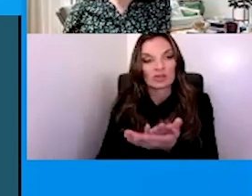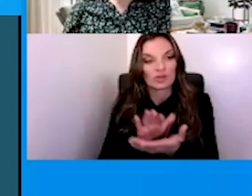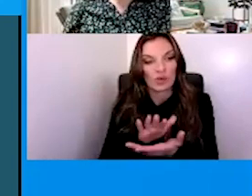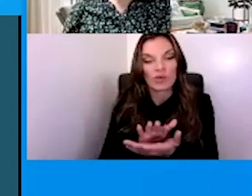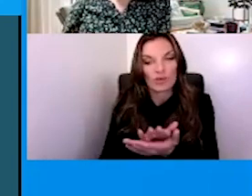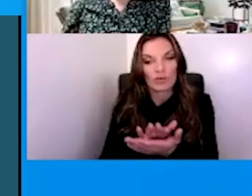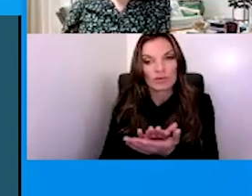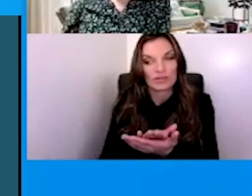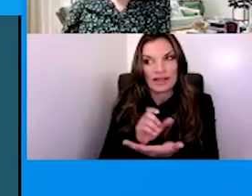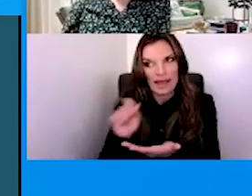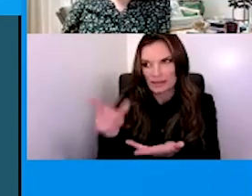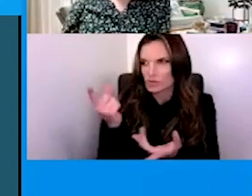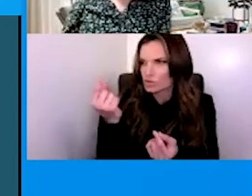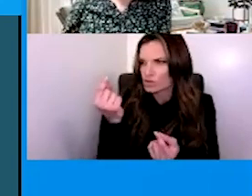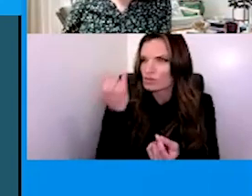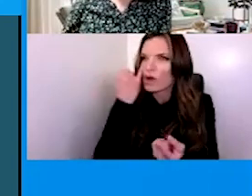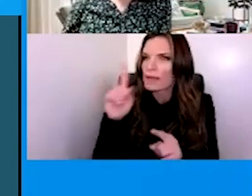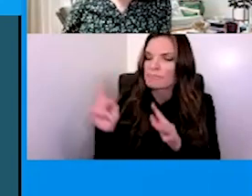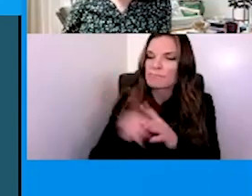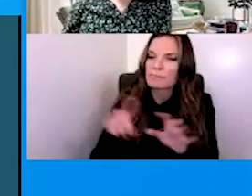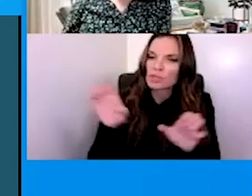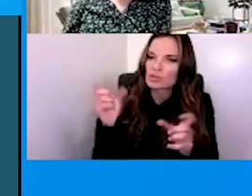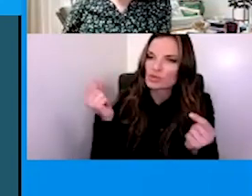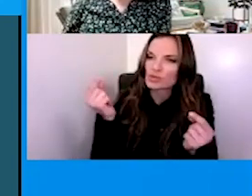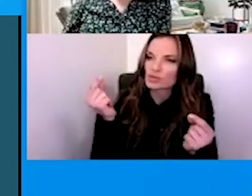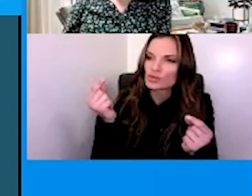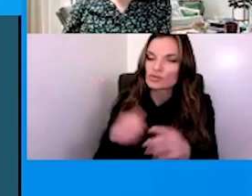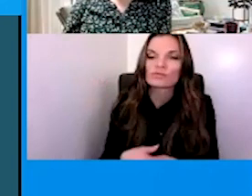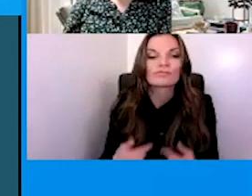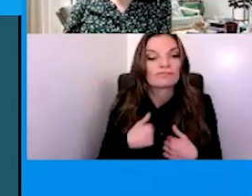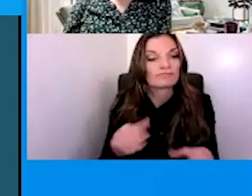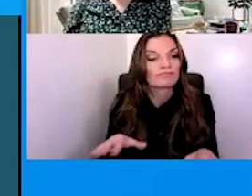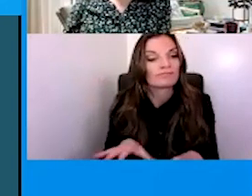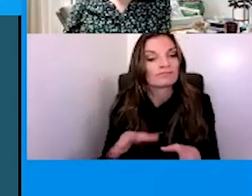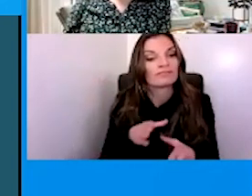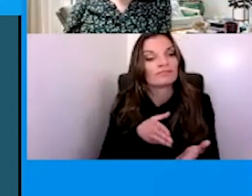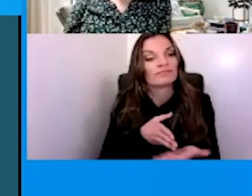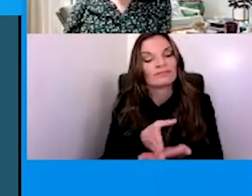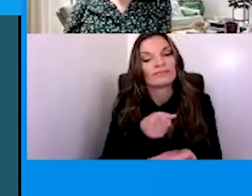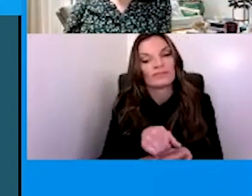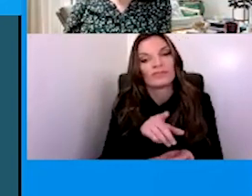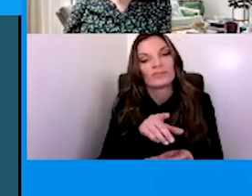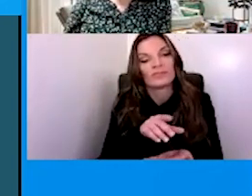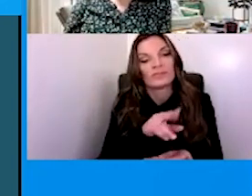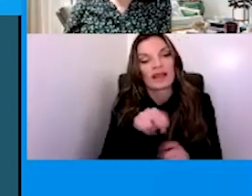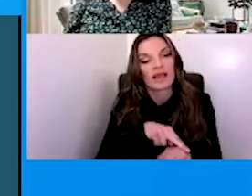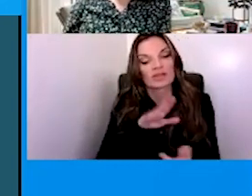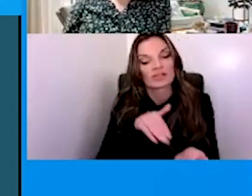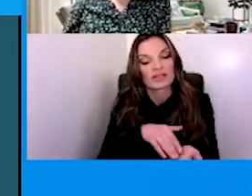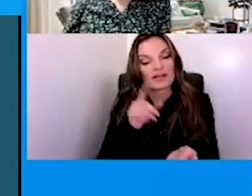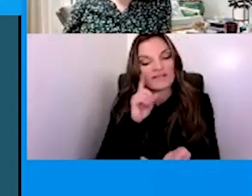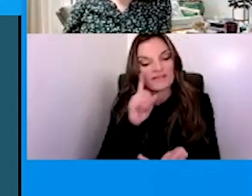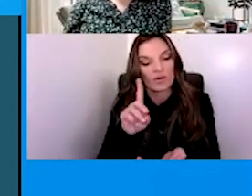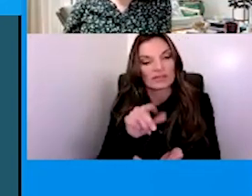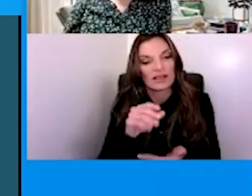an emergency. Some of my work through the National Center for Disability Equity and Intersectionality